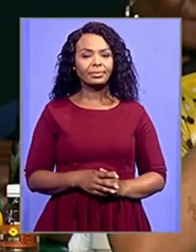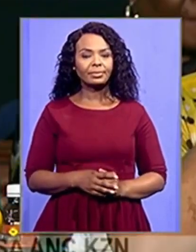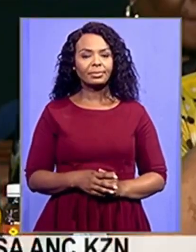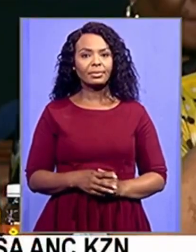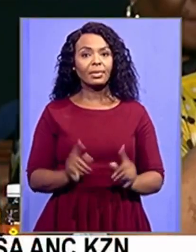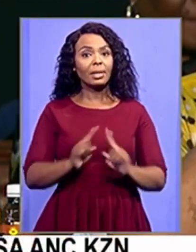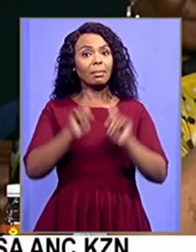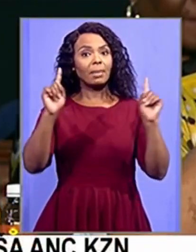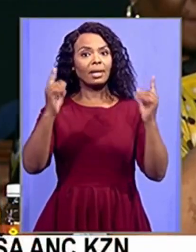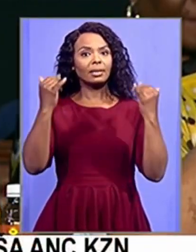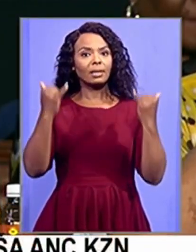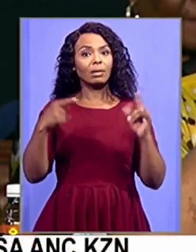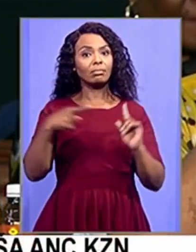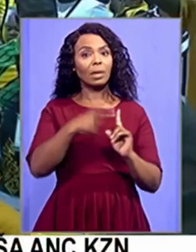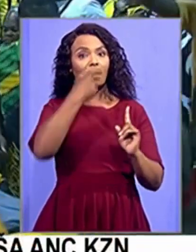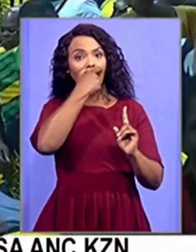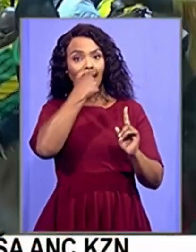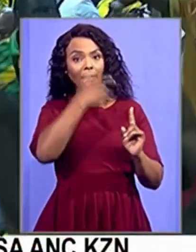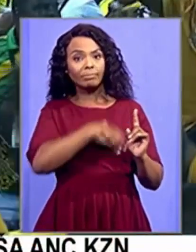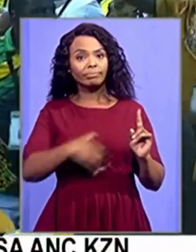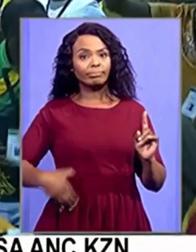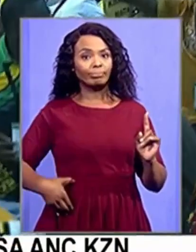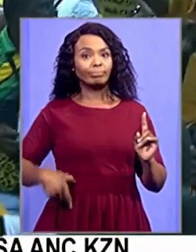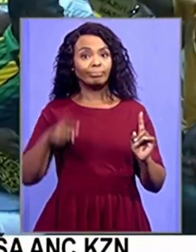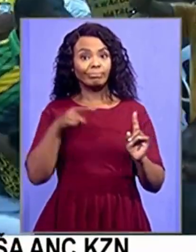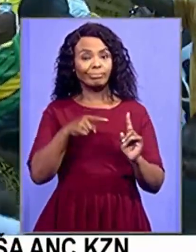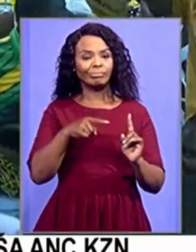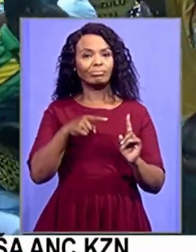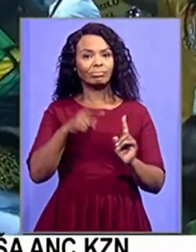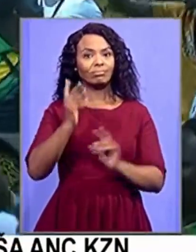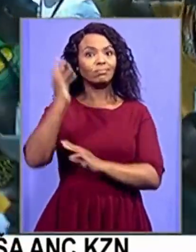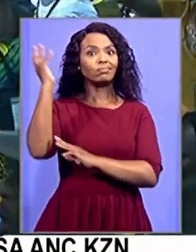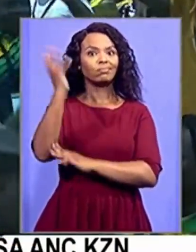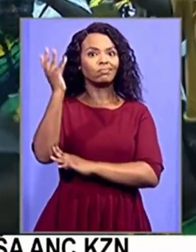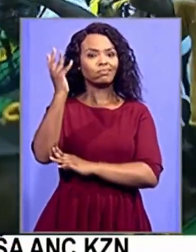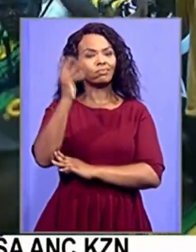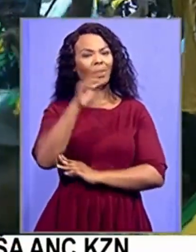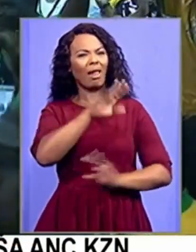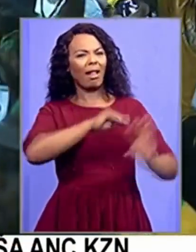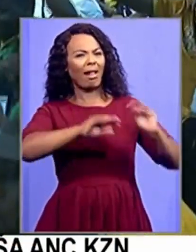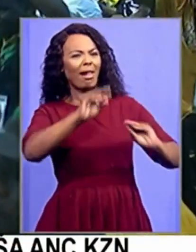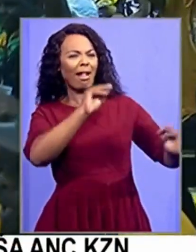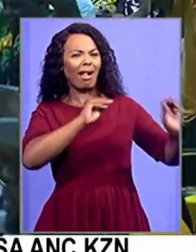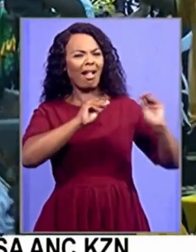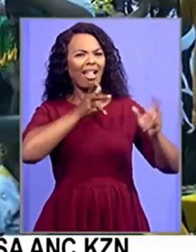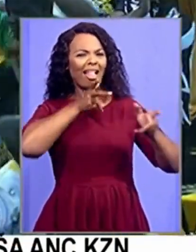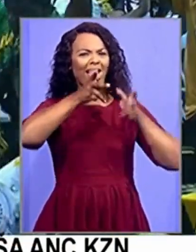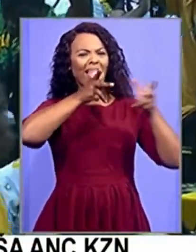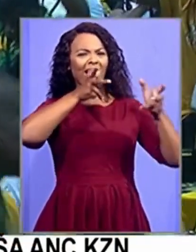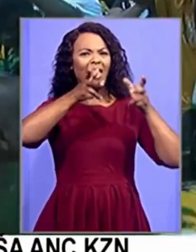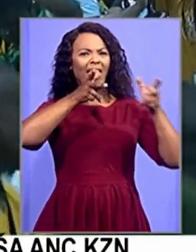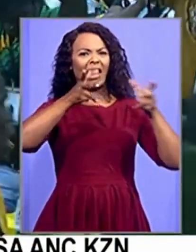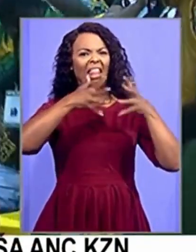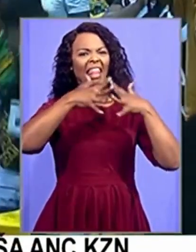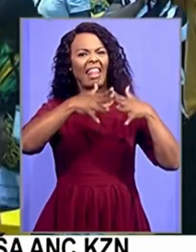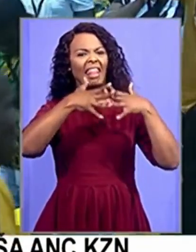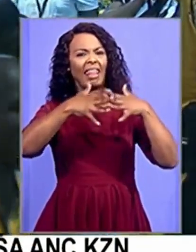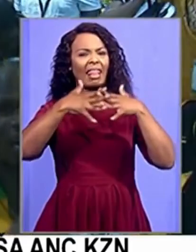e fela lentšu la presidente ya mokgatlo Cyril Ramaphosa. Let us start with our conference.